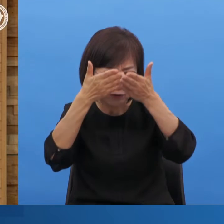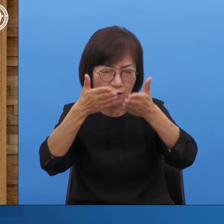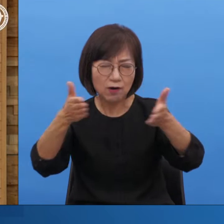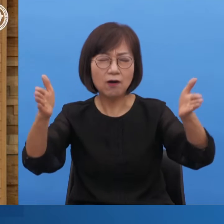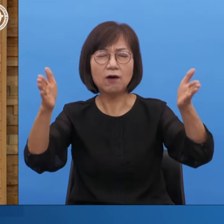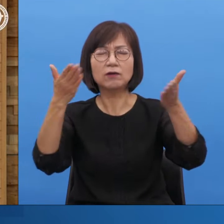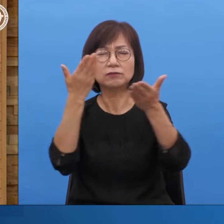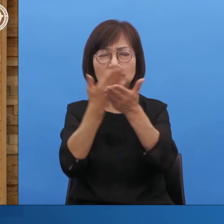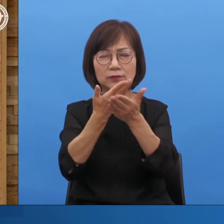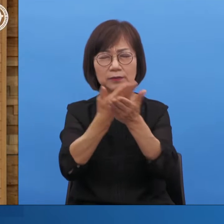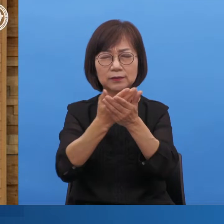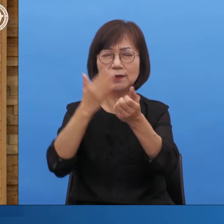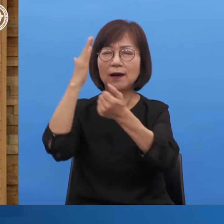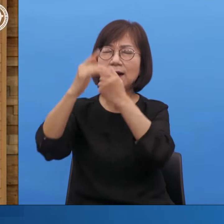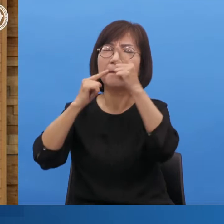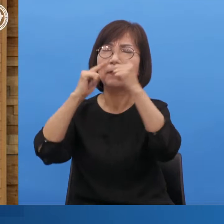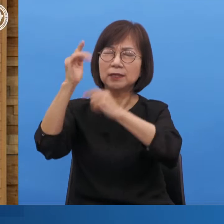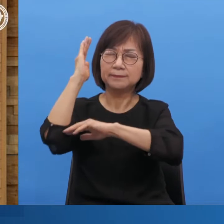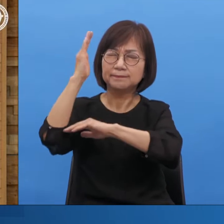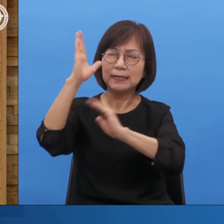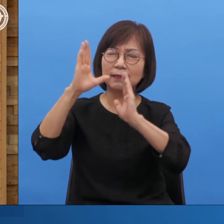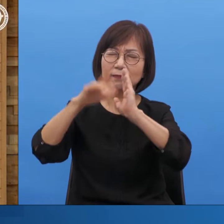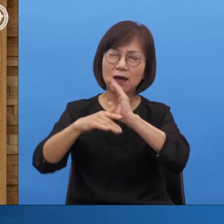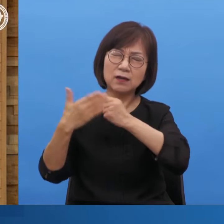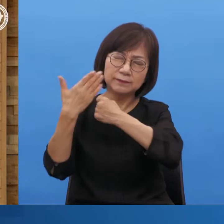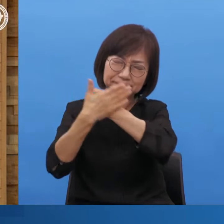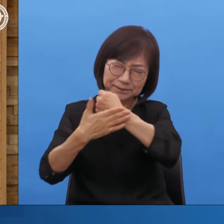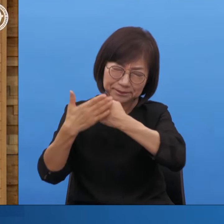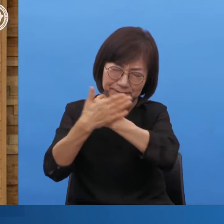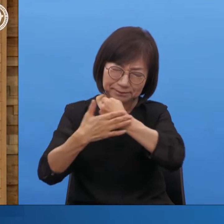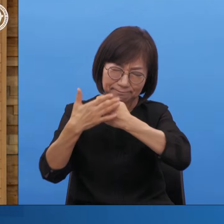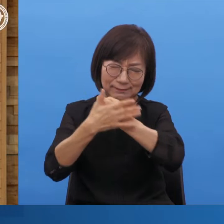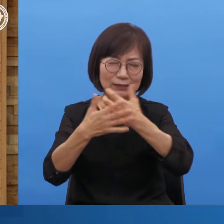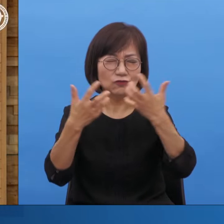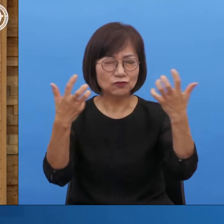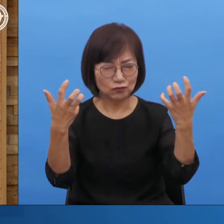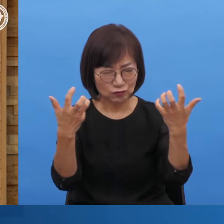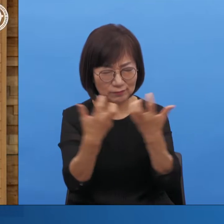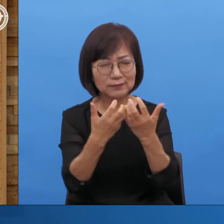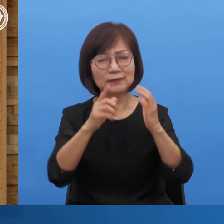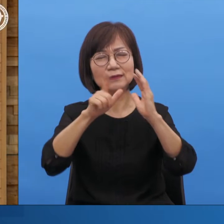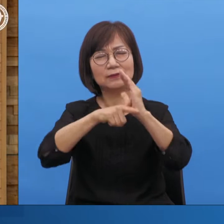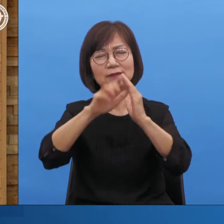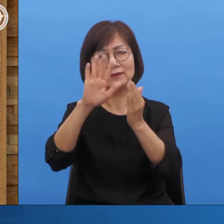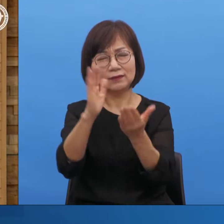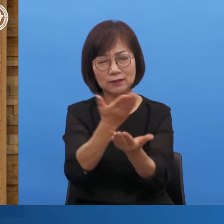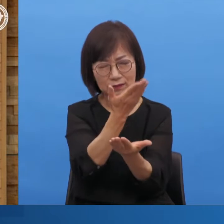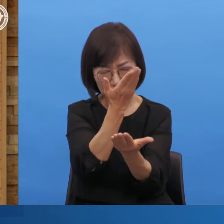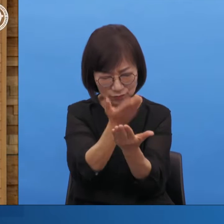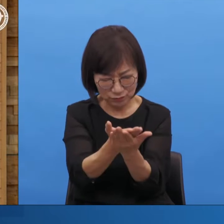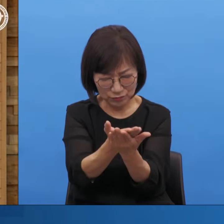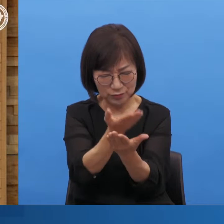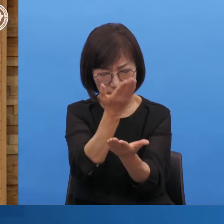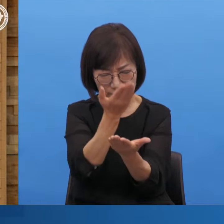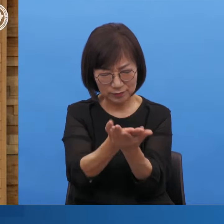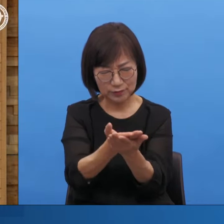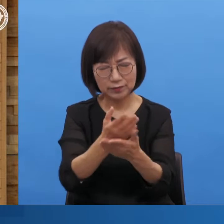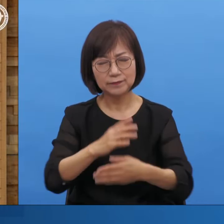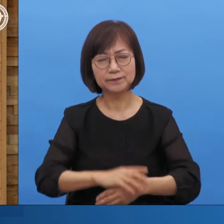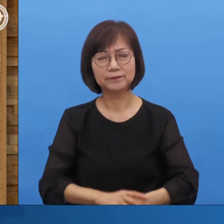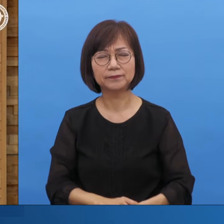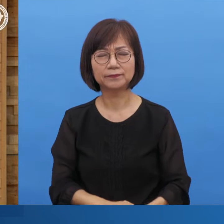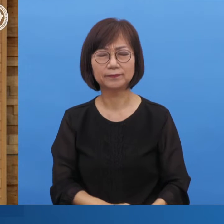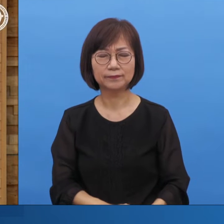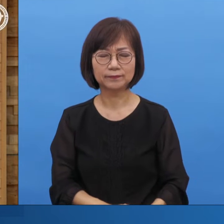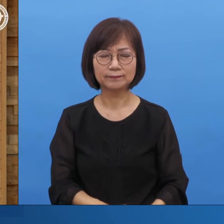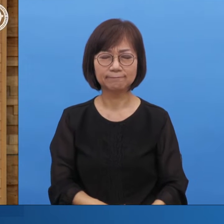the blind man who cried out, Jesus, son of David, have mercy on me. At this time, please open the spiritual eyes of all the remnants throughout the fields of the 237